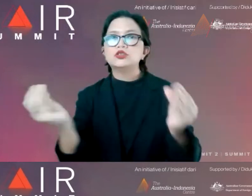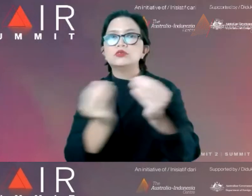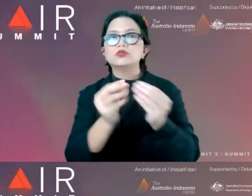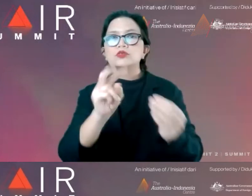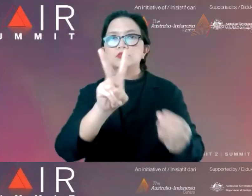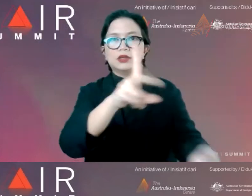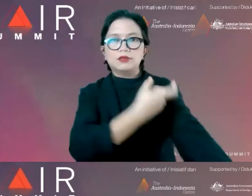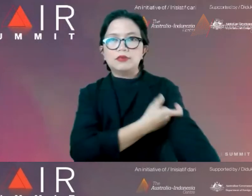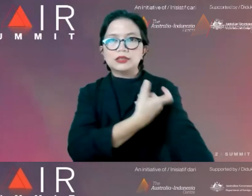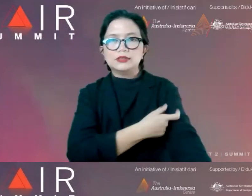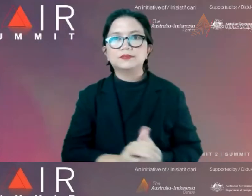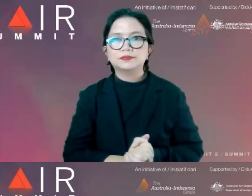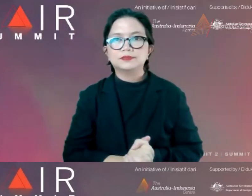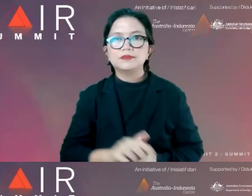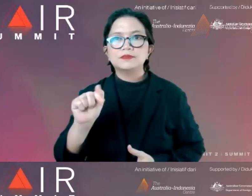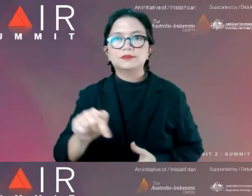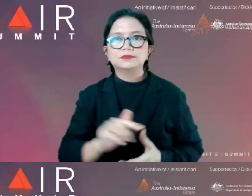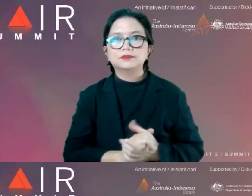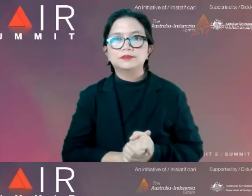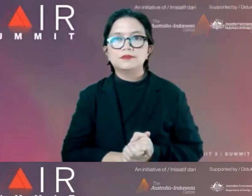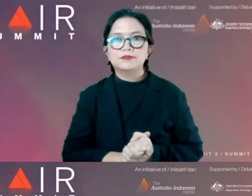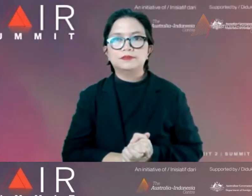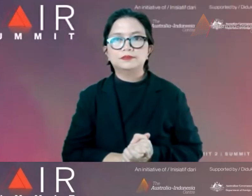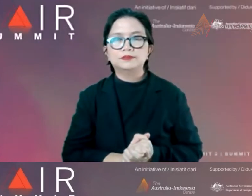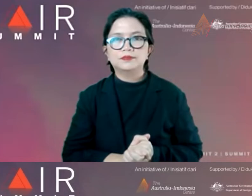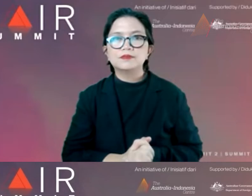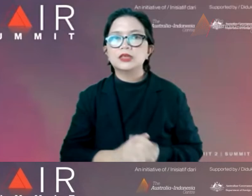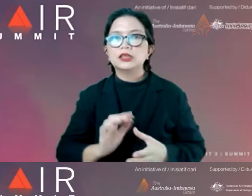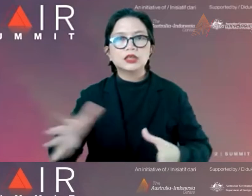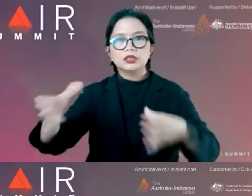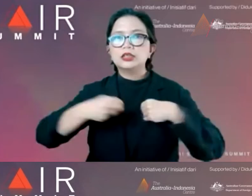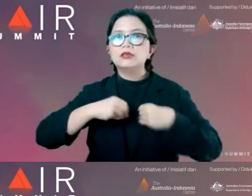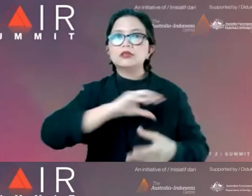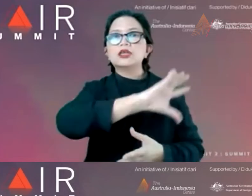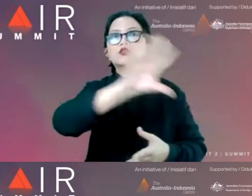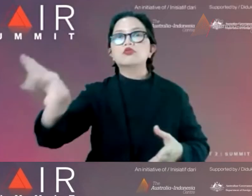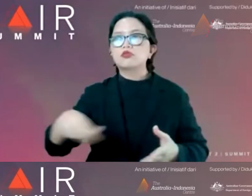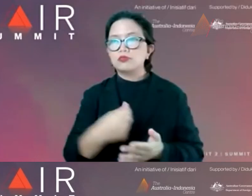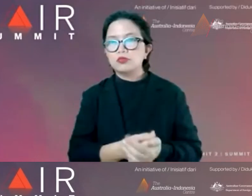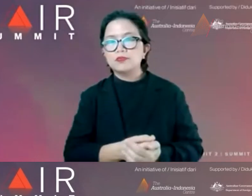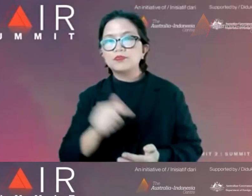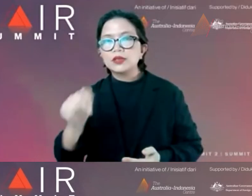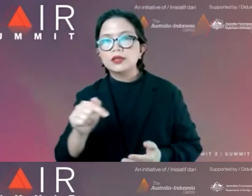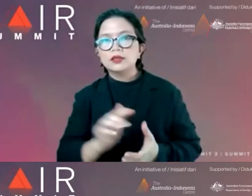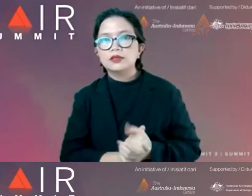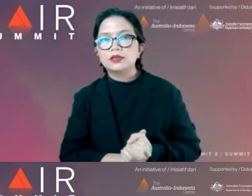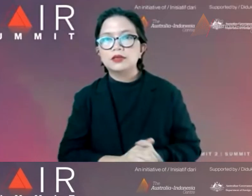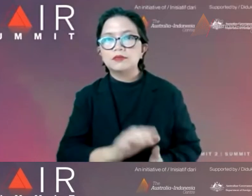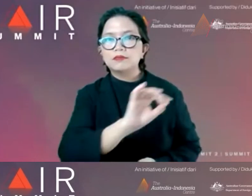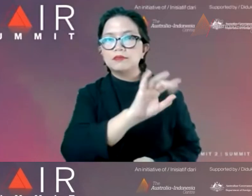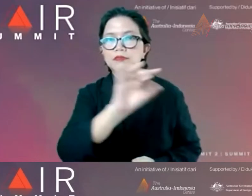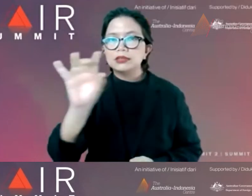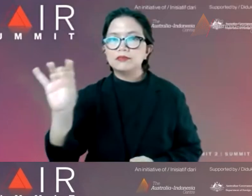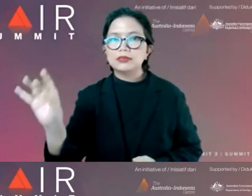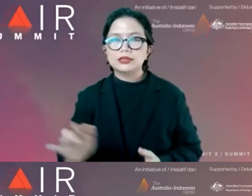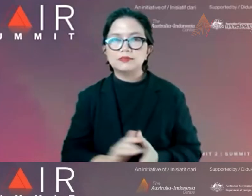not as universally accepted as, with different levels of effectiveness or efficacy. I think vaccination just